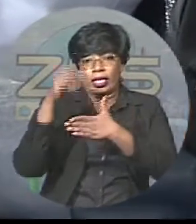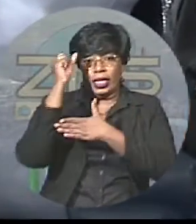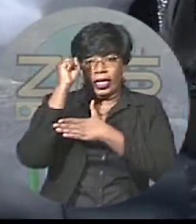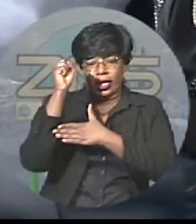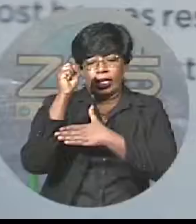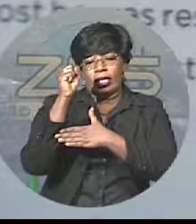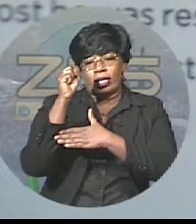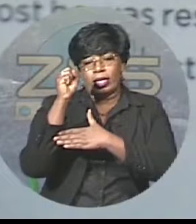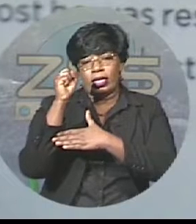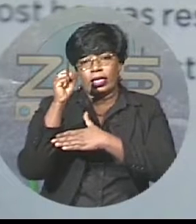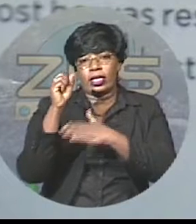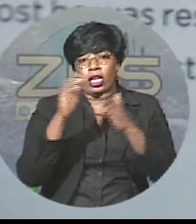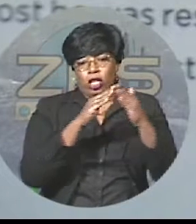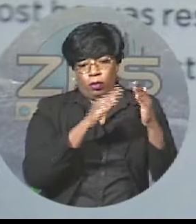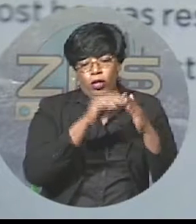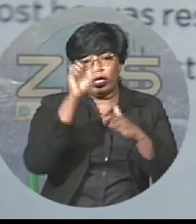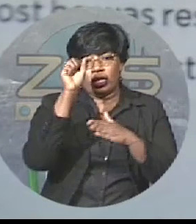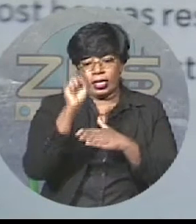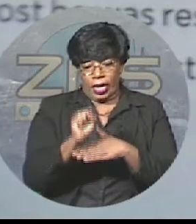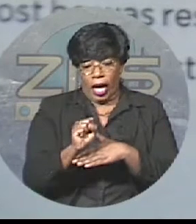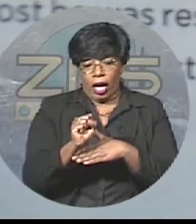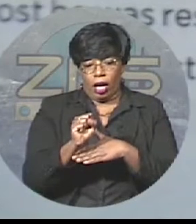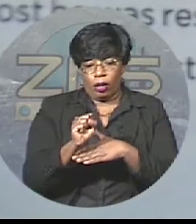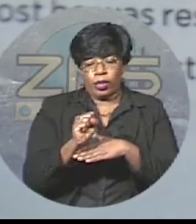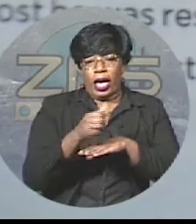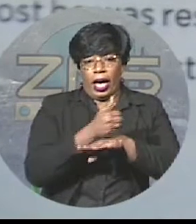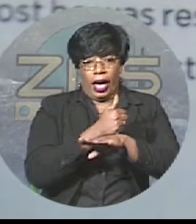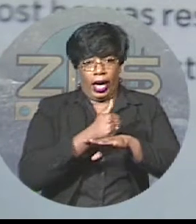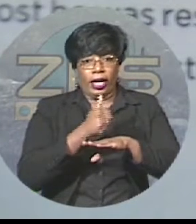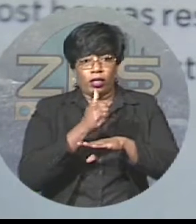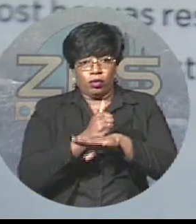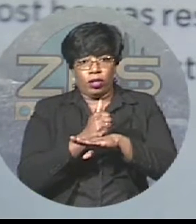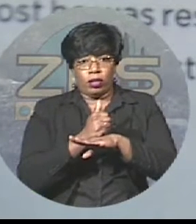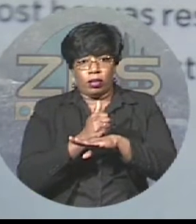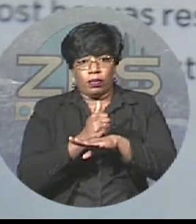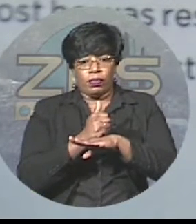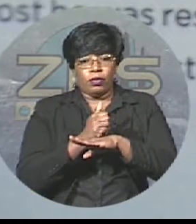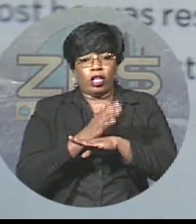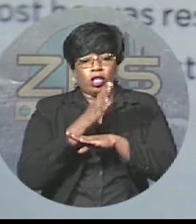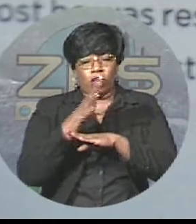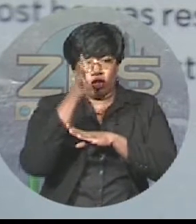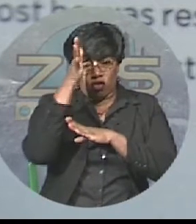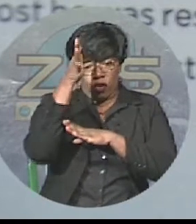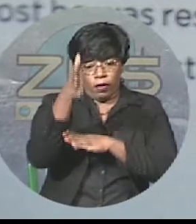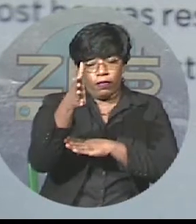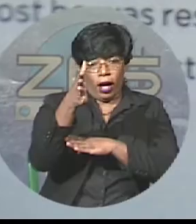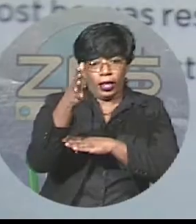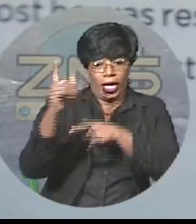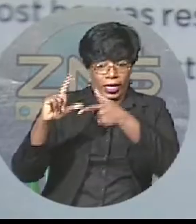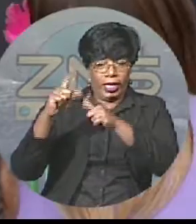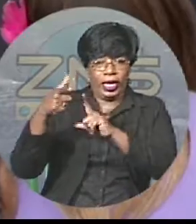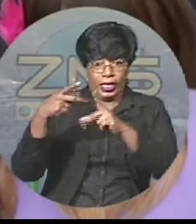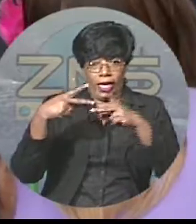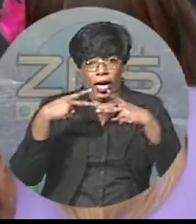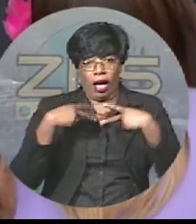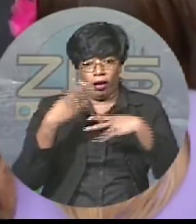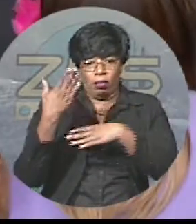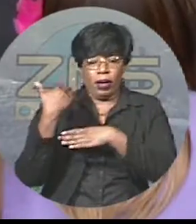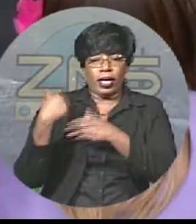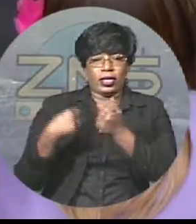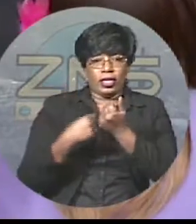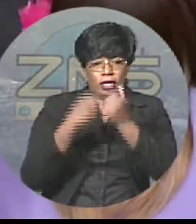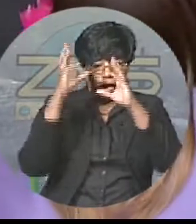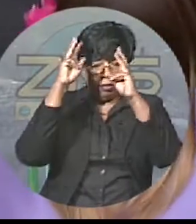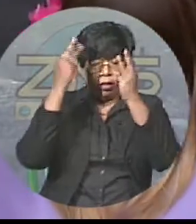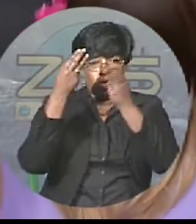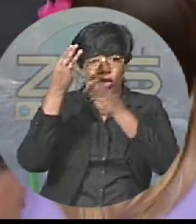South Andros. Appreciative of the words spoken about his grandfather and proud of the legacy he left behind was former Assistant Commissioner